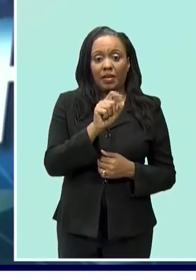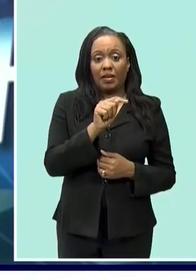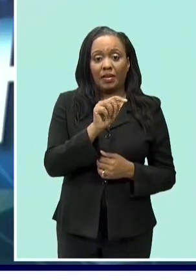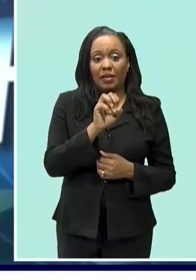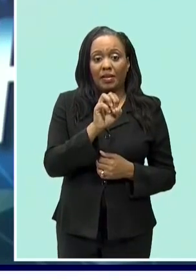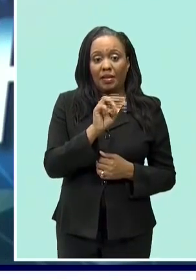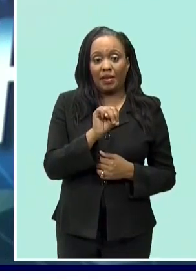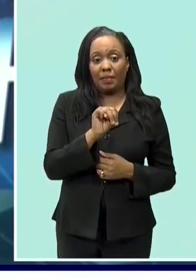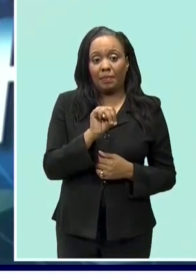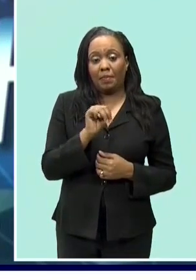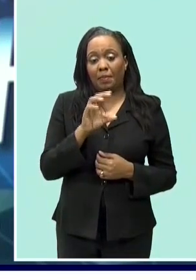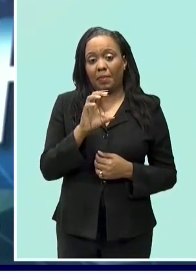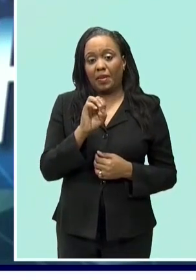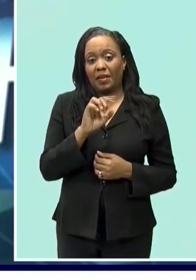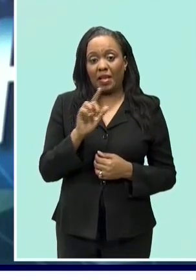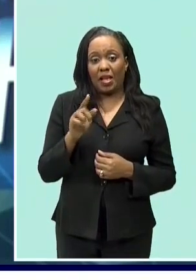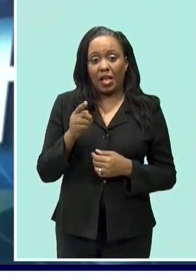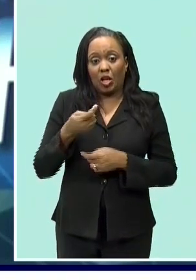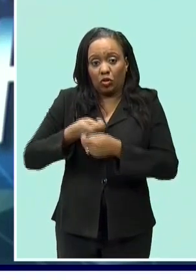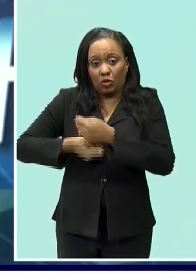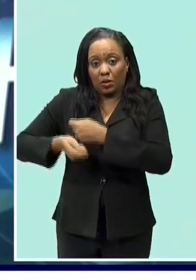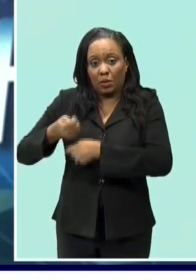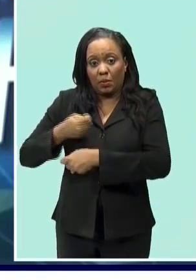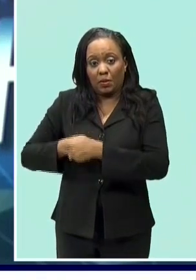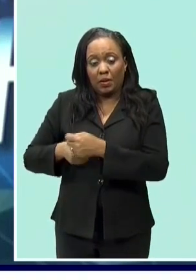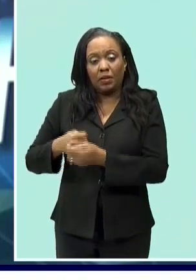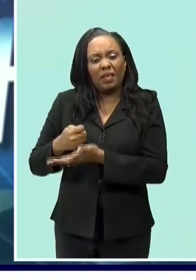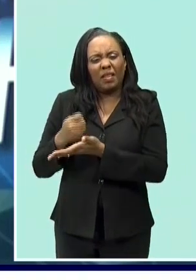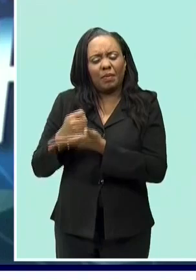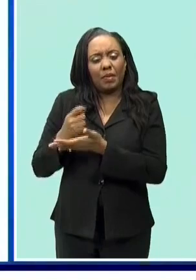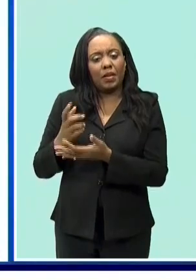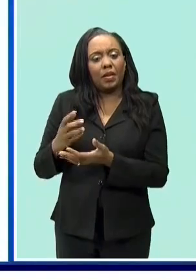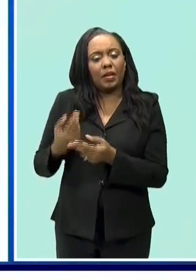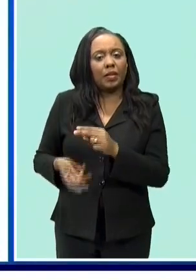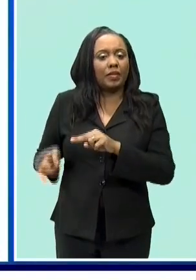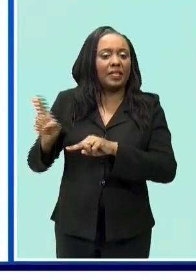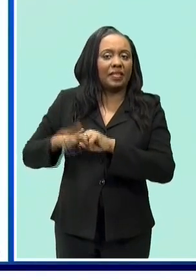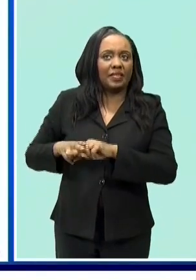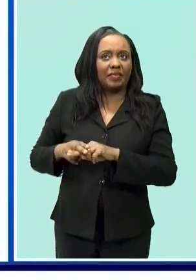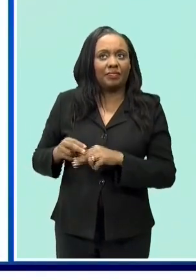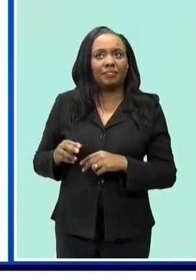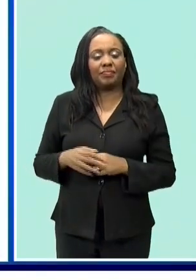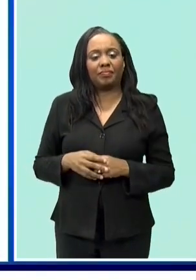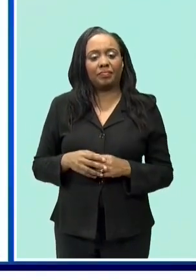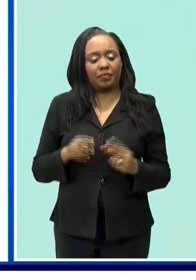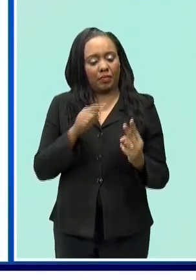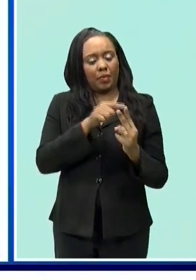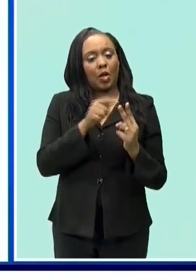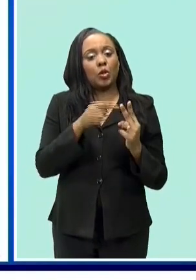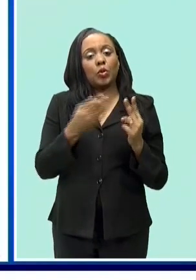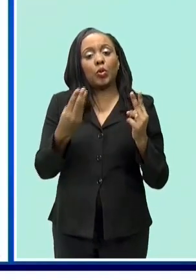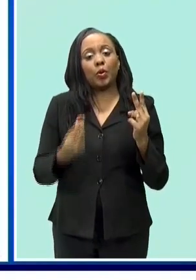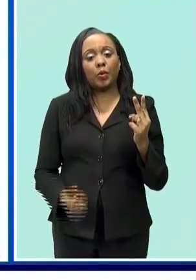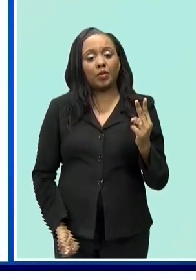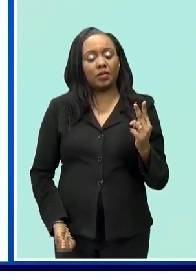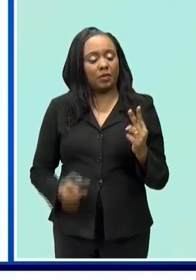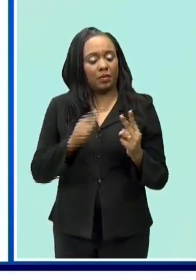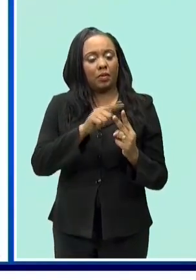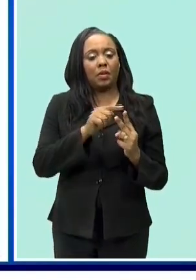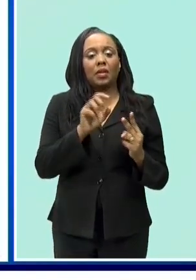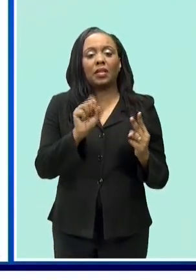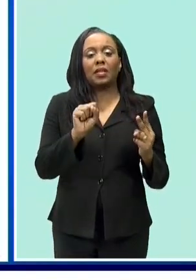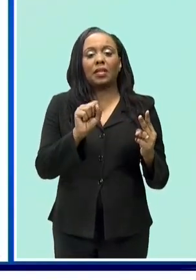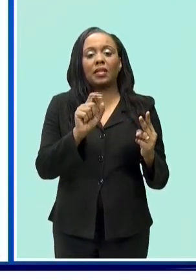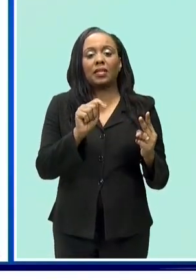and gene therapy have increased significantly. There are two cures that you can do. One is called a stem